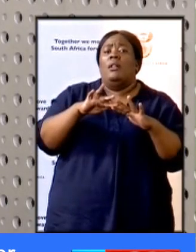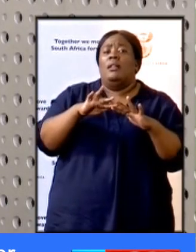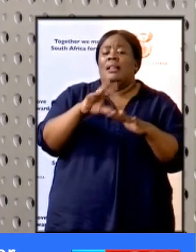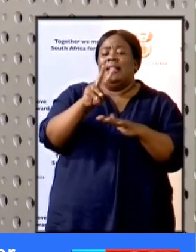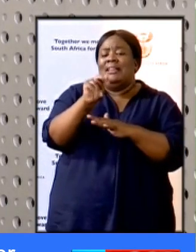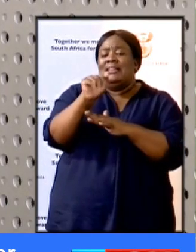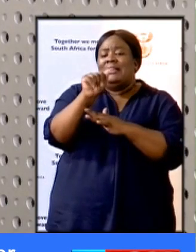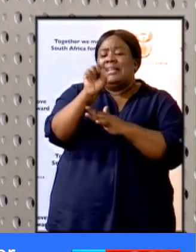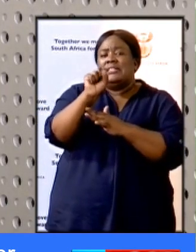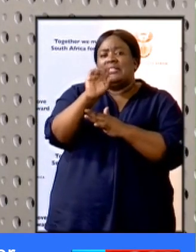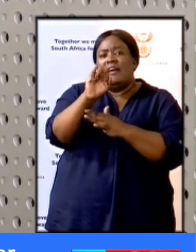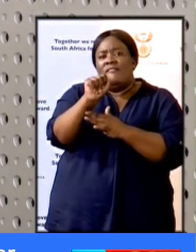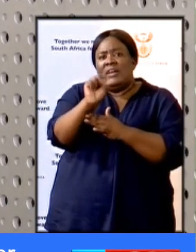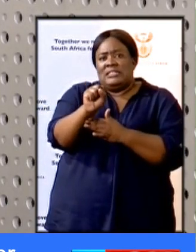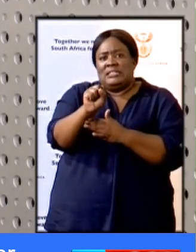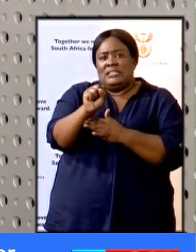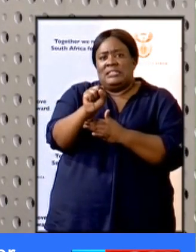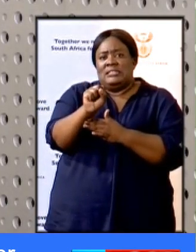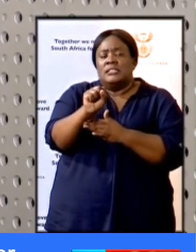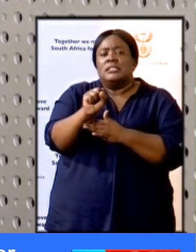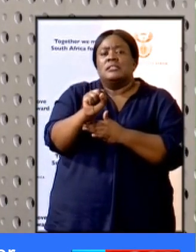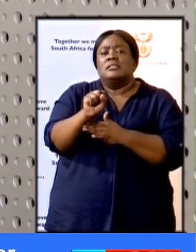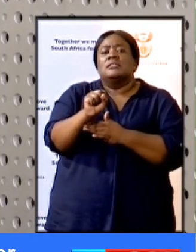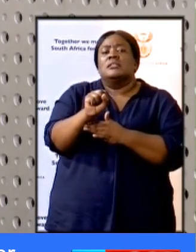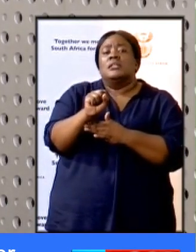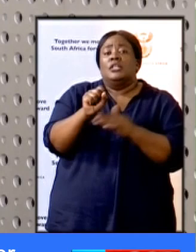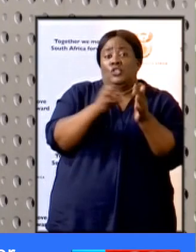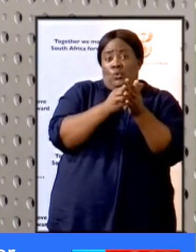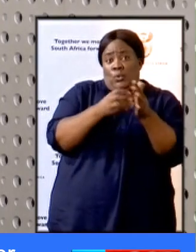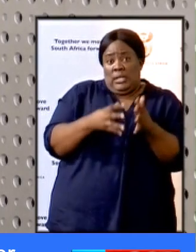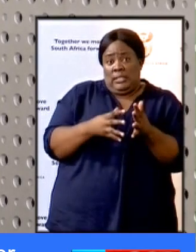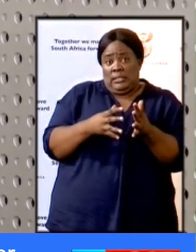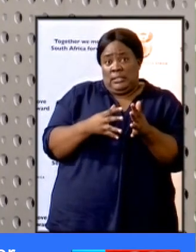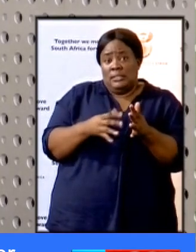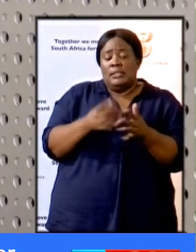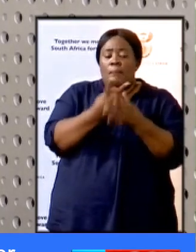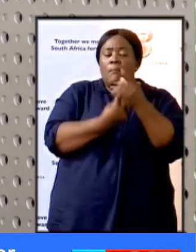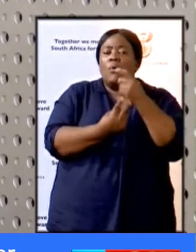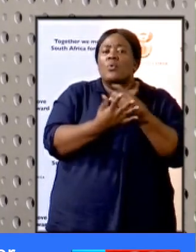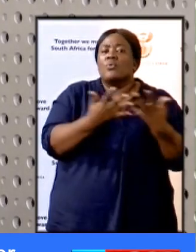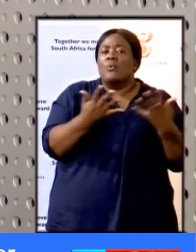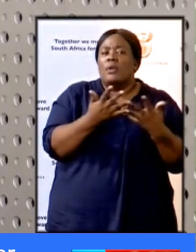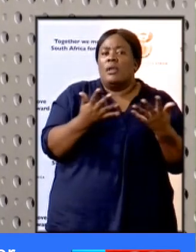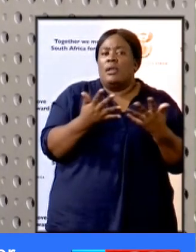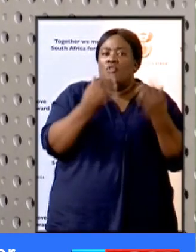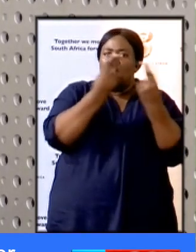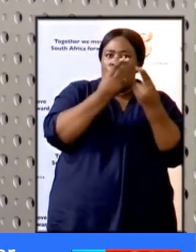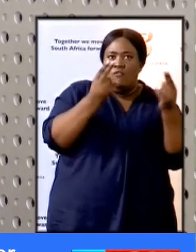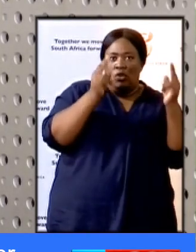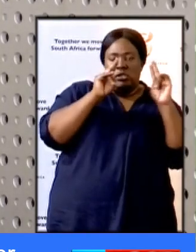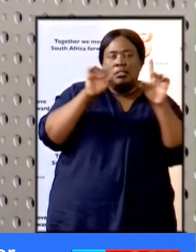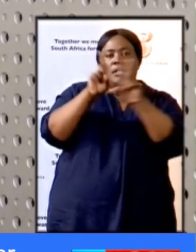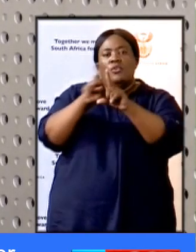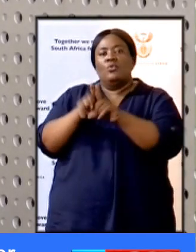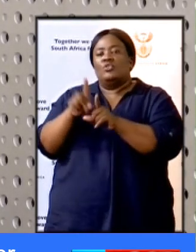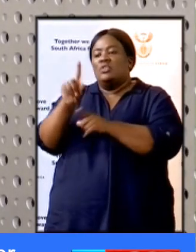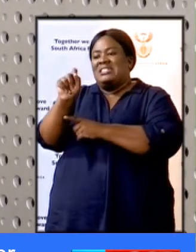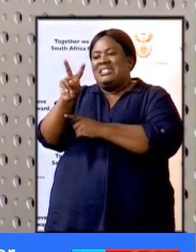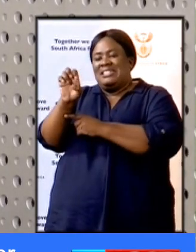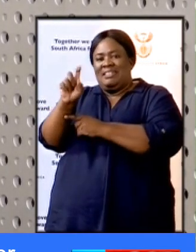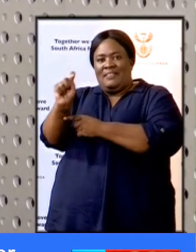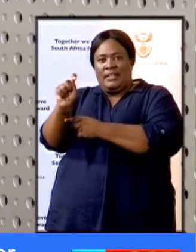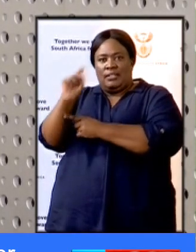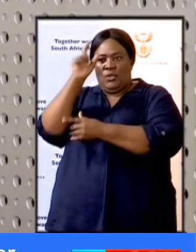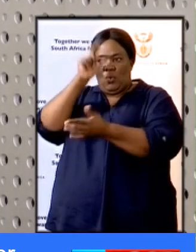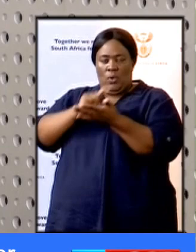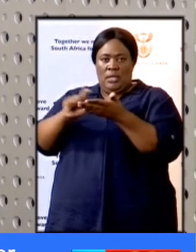NSFAS assisted students, both in the universities and TVET colleges, as